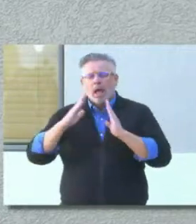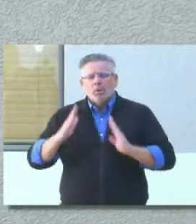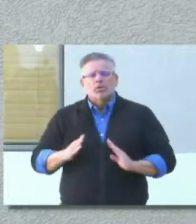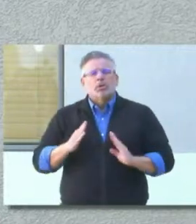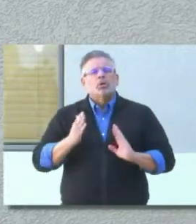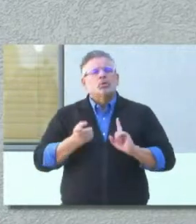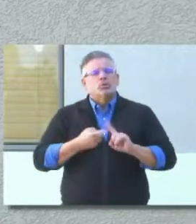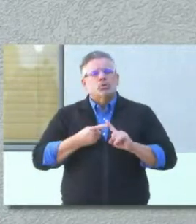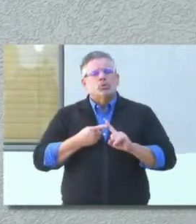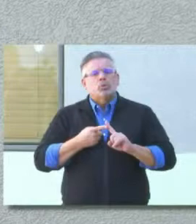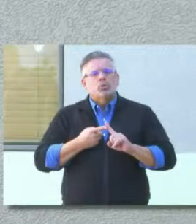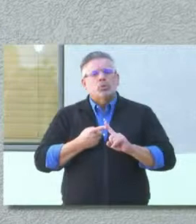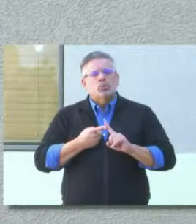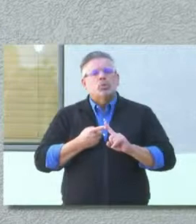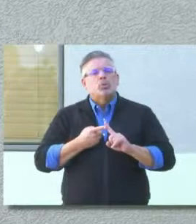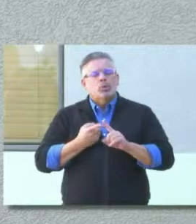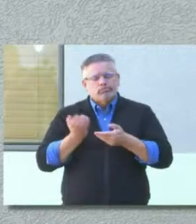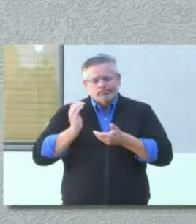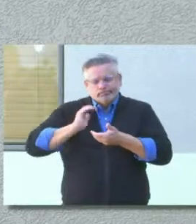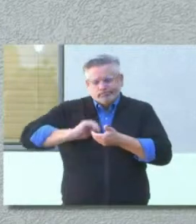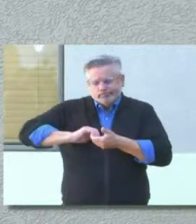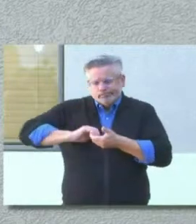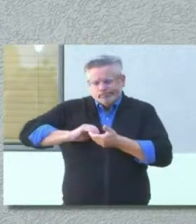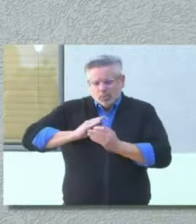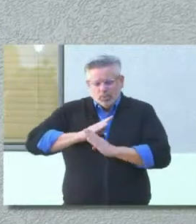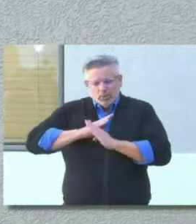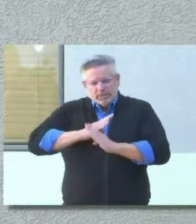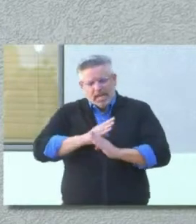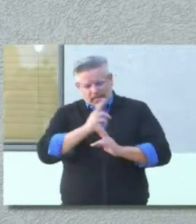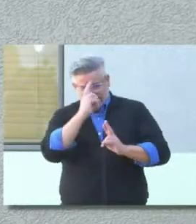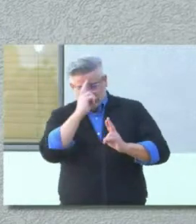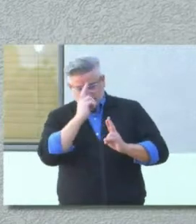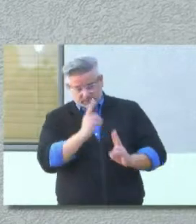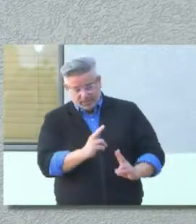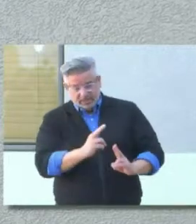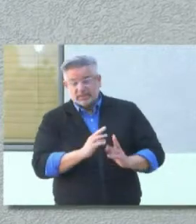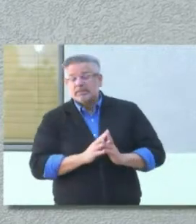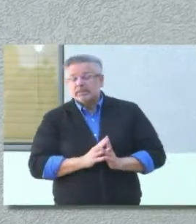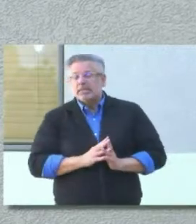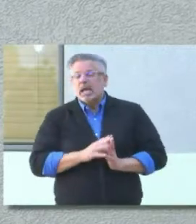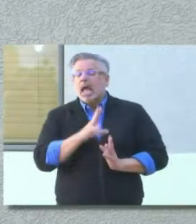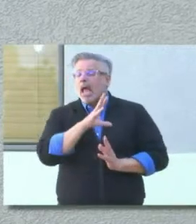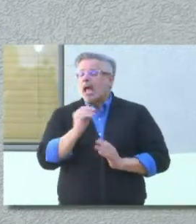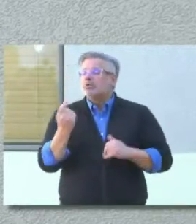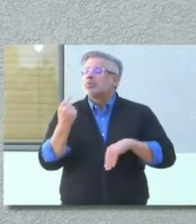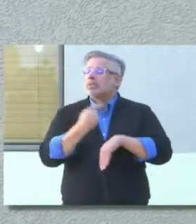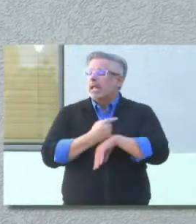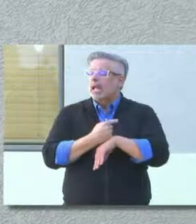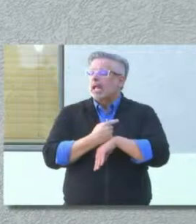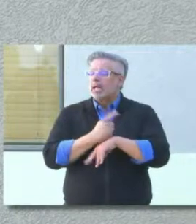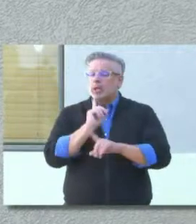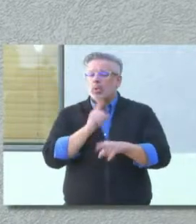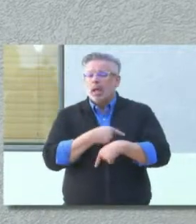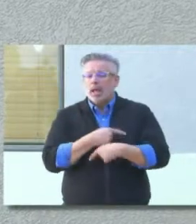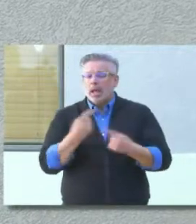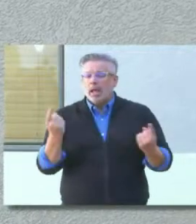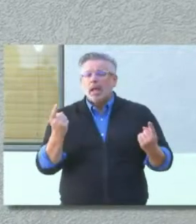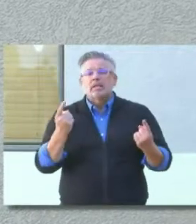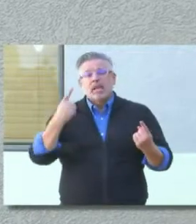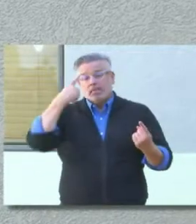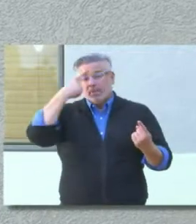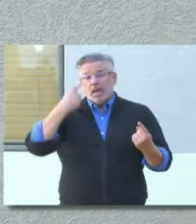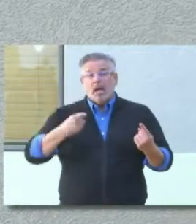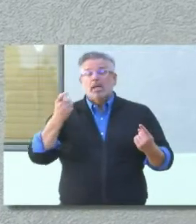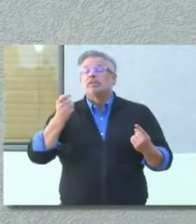cohort our veterans in a way where they feel protected and respected, and today to announce that